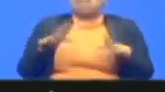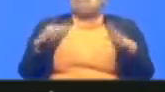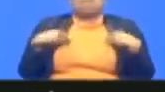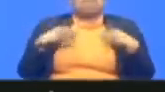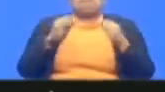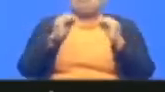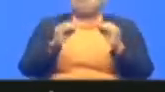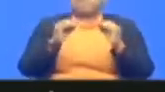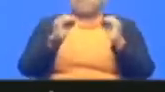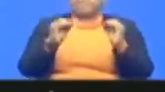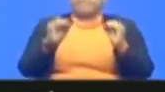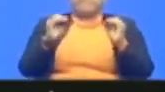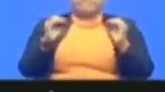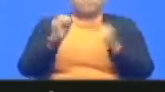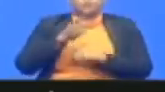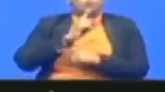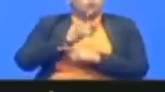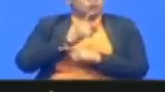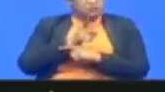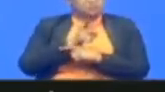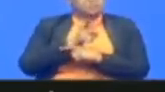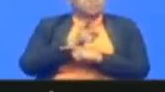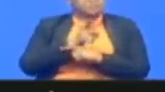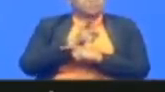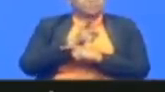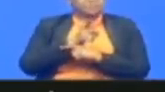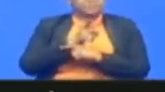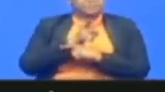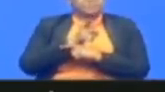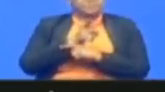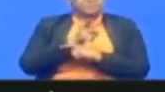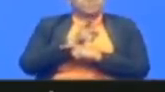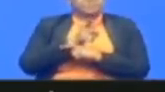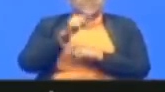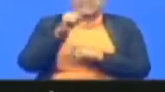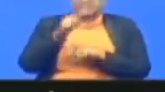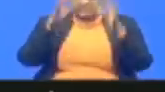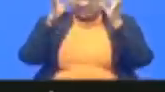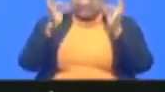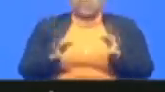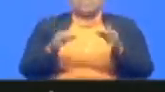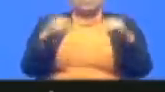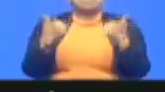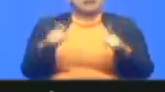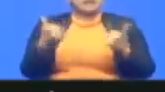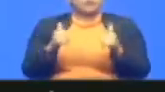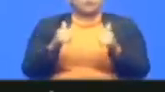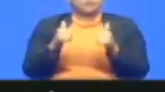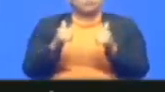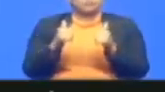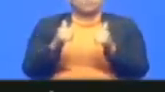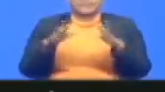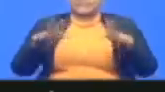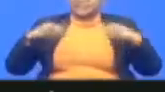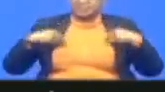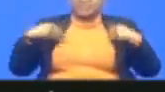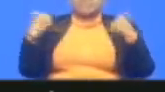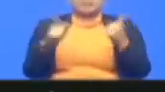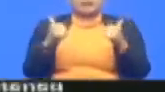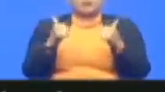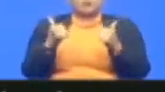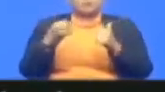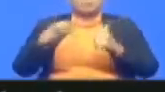warn our National Treasury. Division of Revenue Bill has not been determined, has not been assented to by the